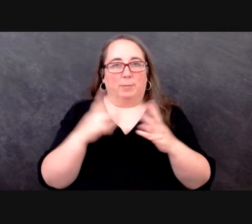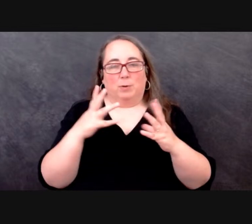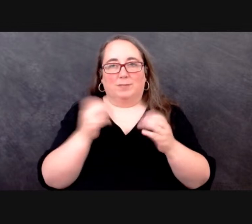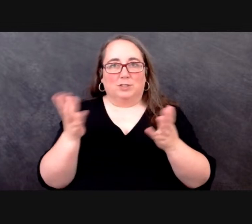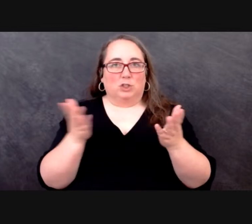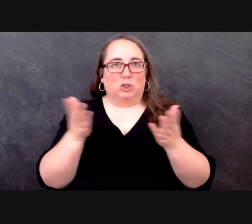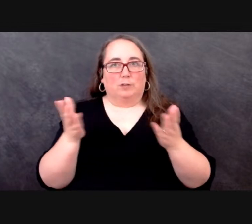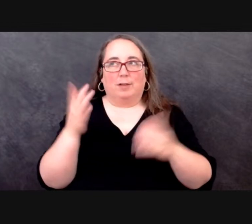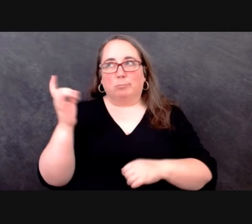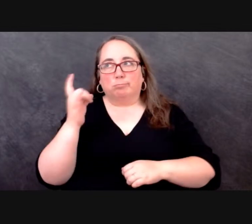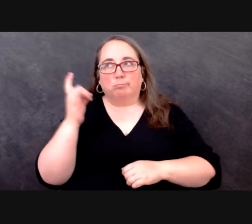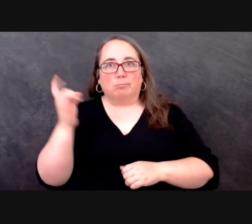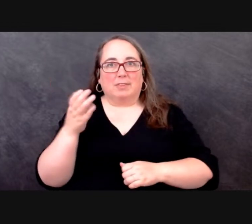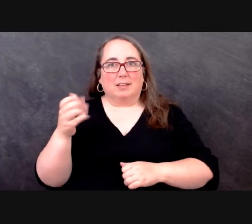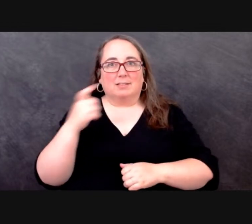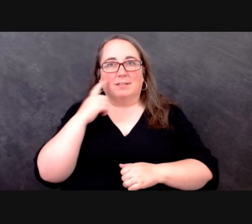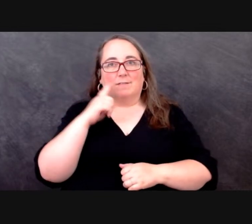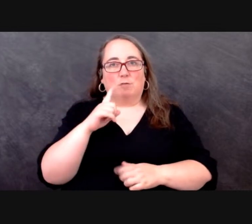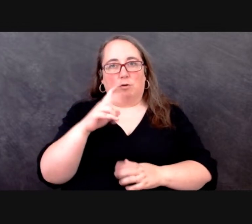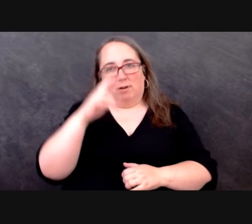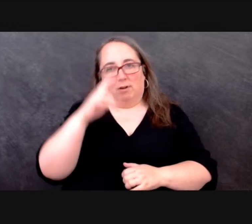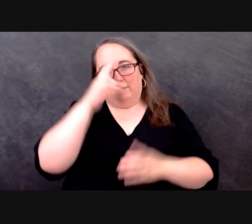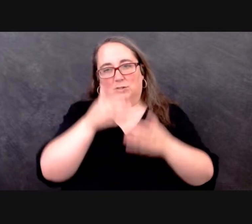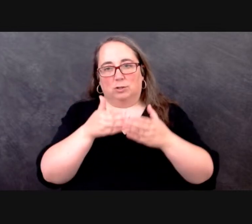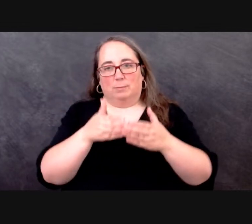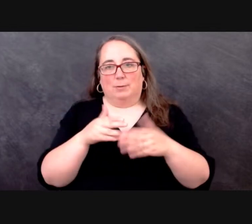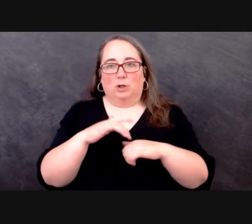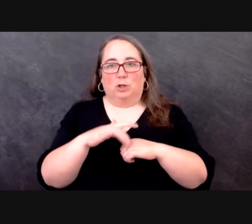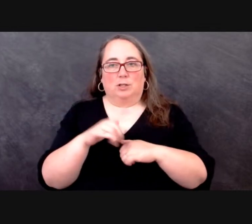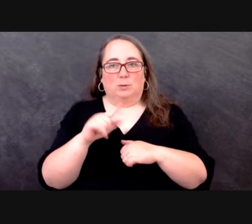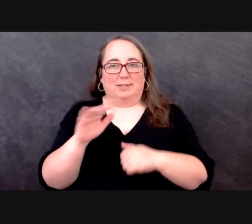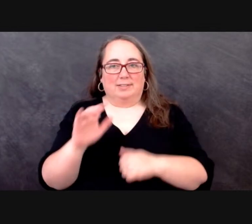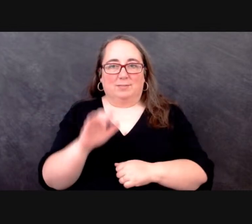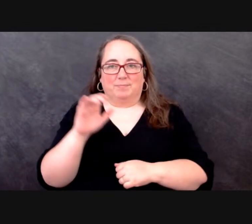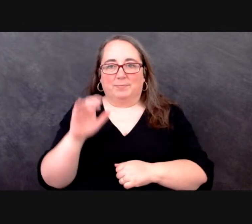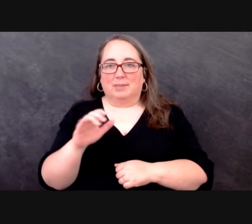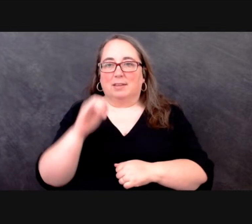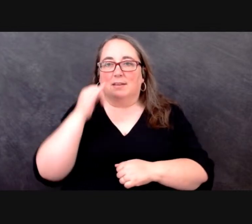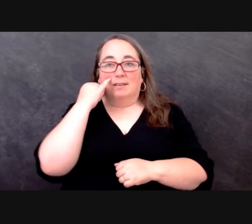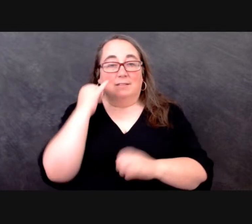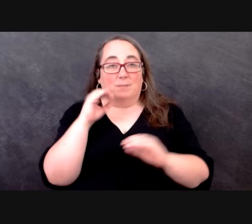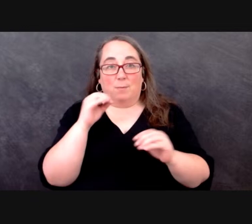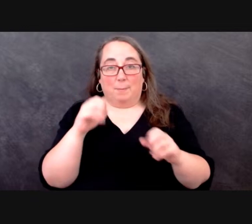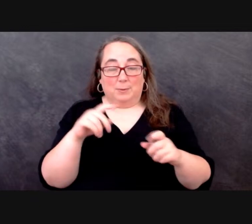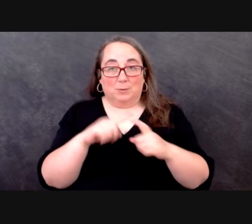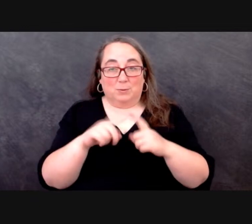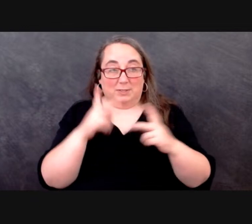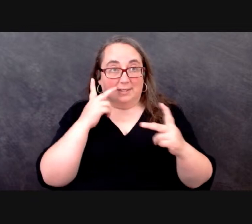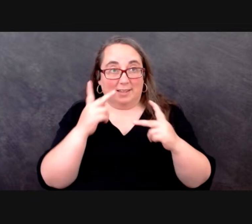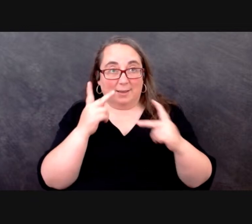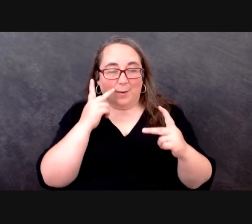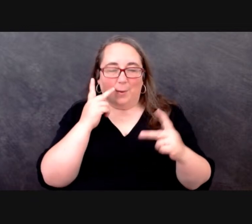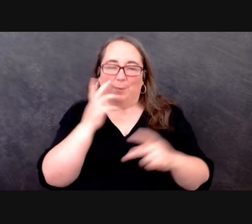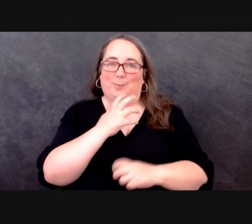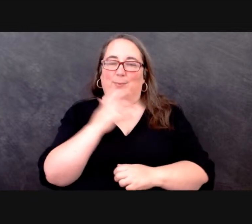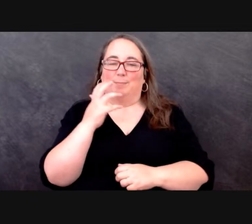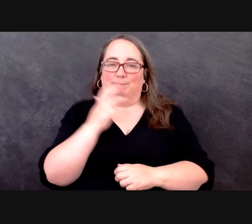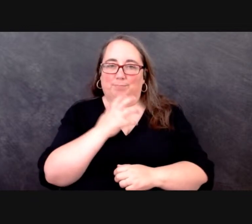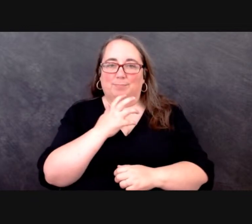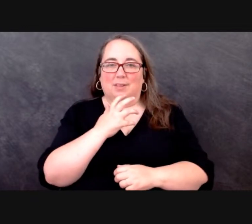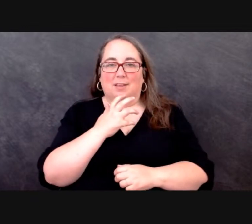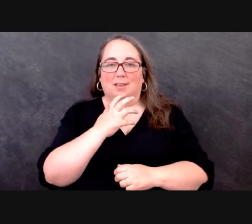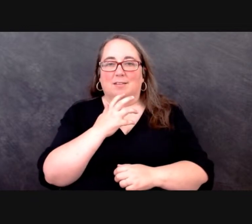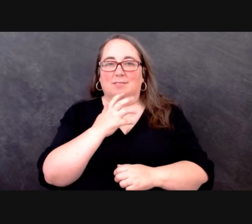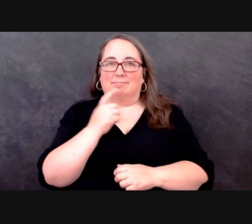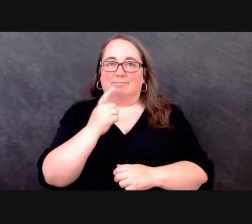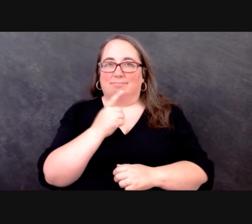for the state's namesake naval vessel in the early 20th century. And if you have not had a chance to see these objects on display at the Maryland State